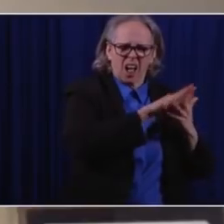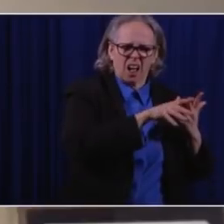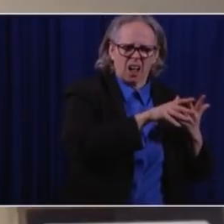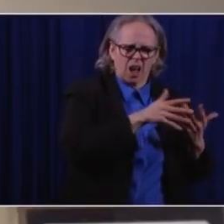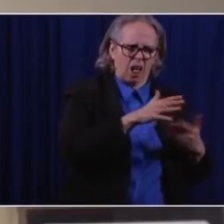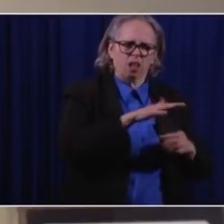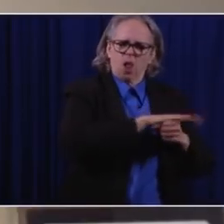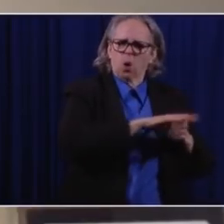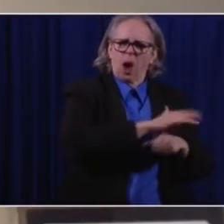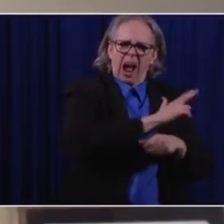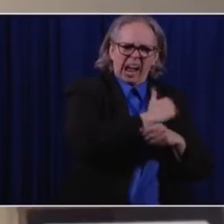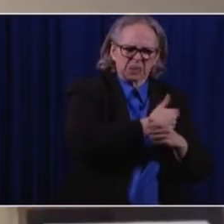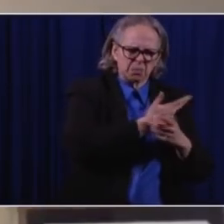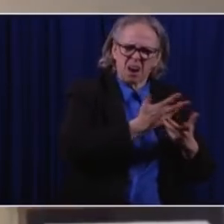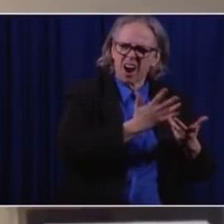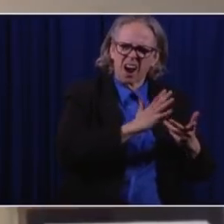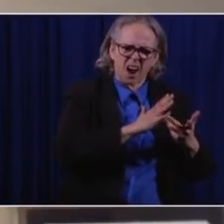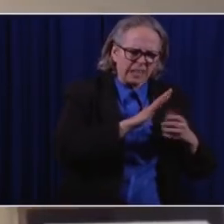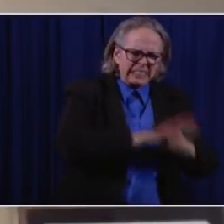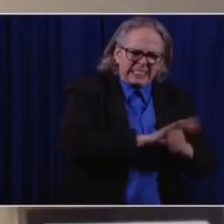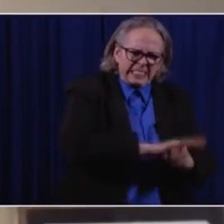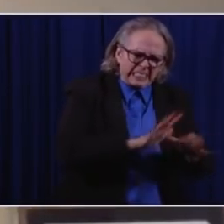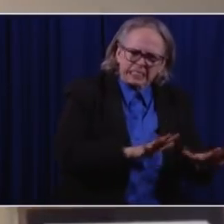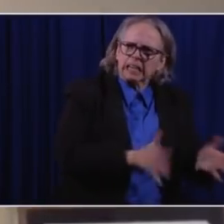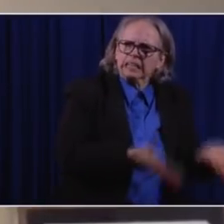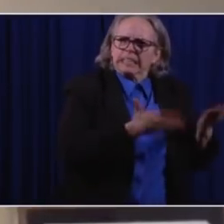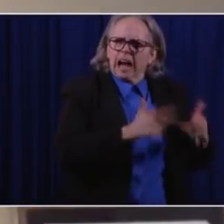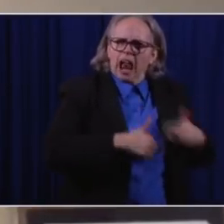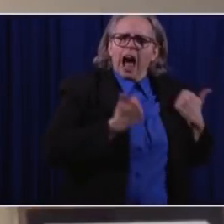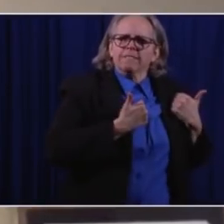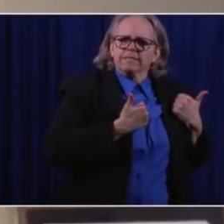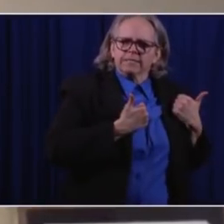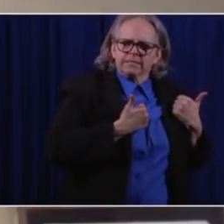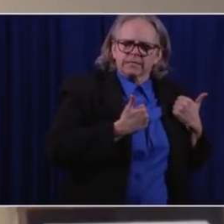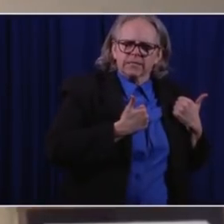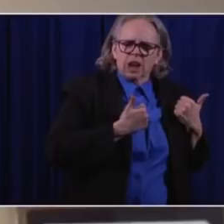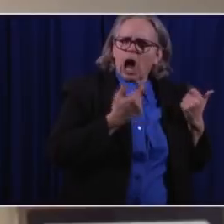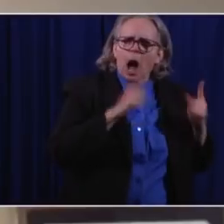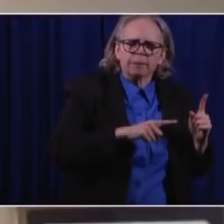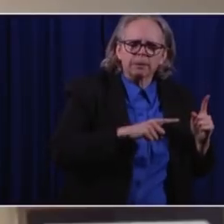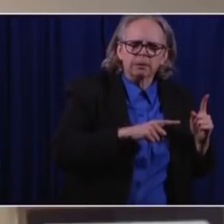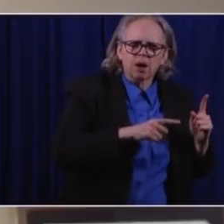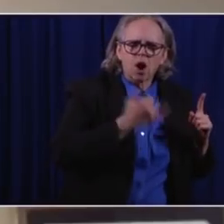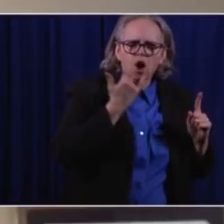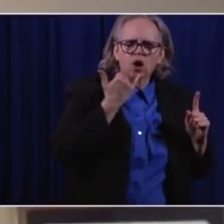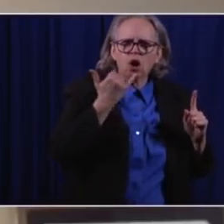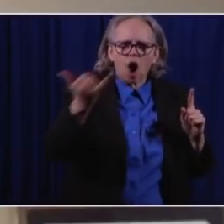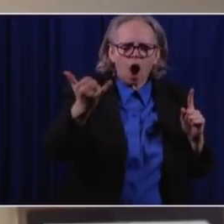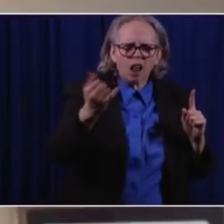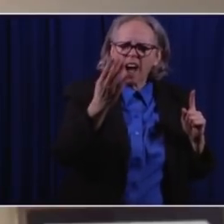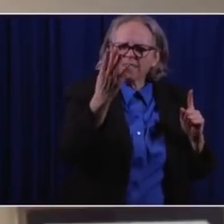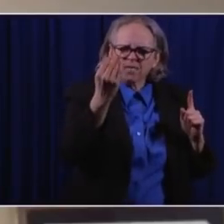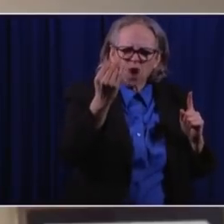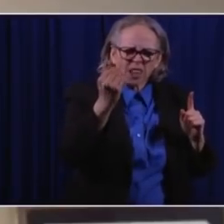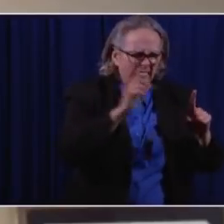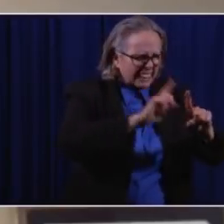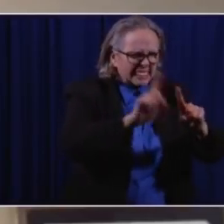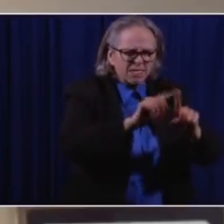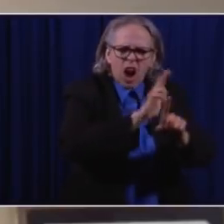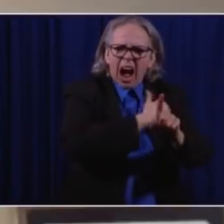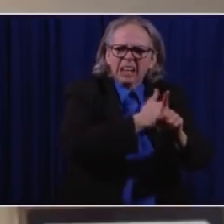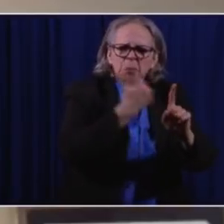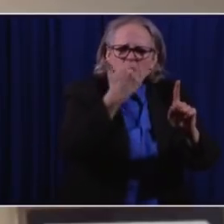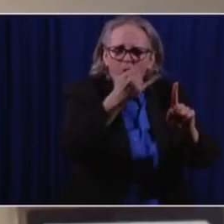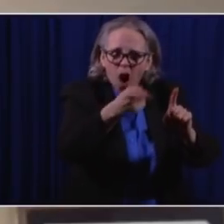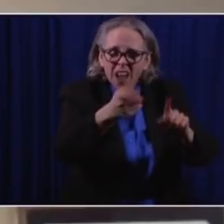They resuscitated her, and then they called 14 hospitals before they found a hospital that could take her and transfer her to provide